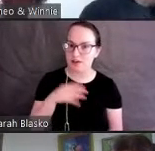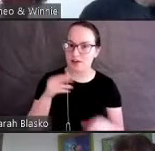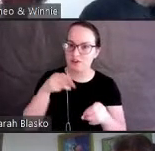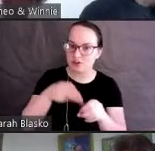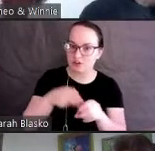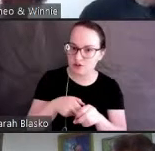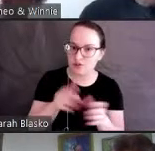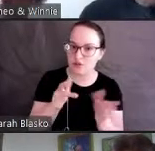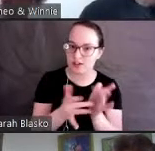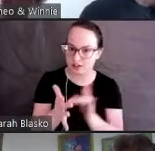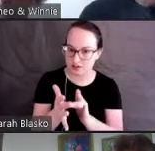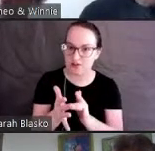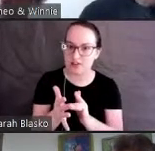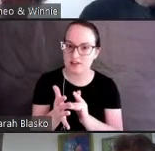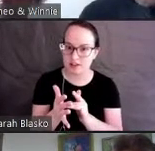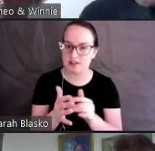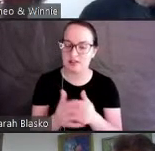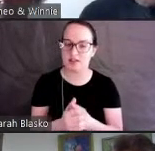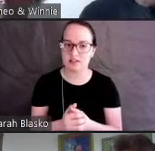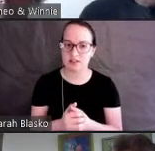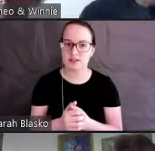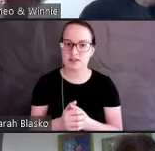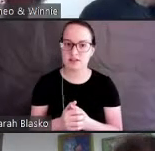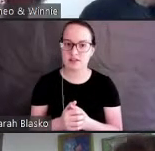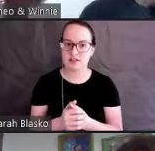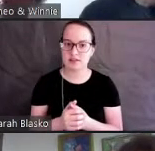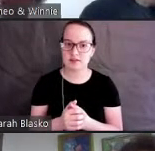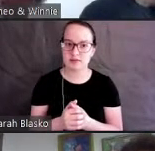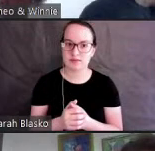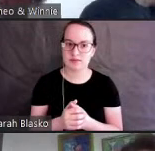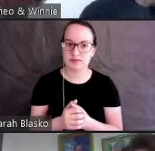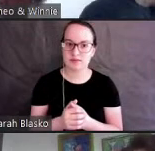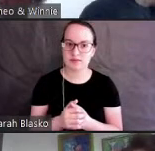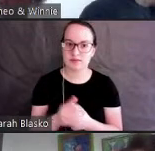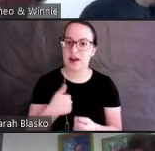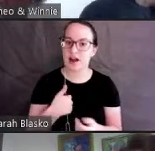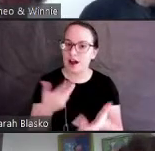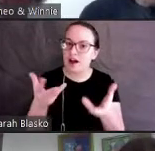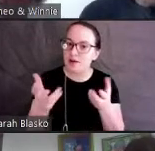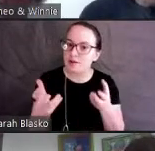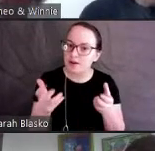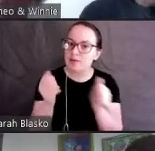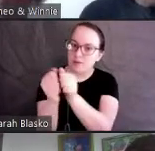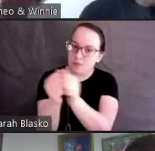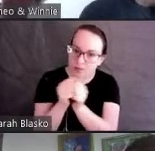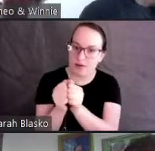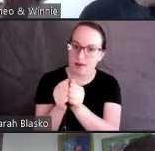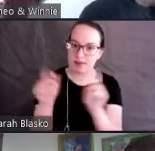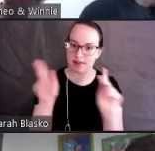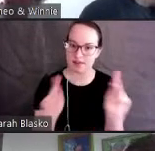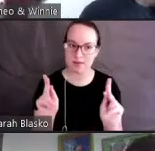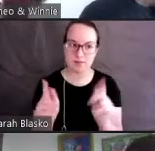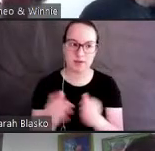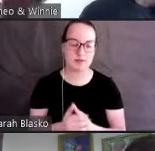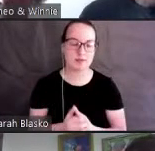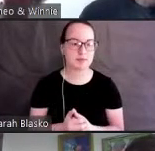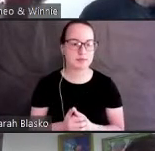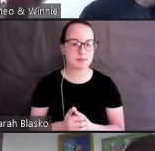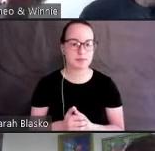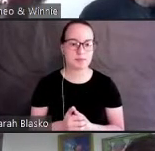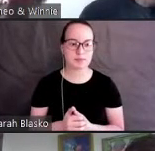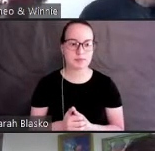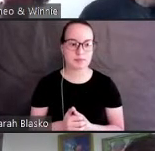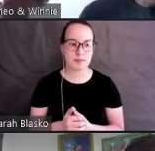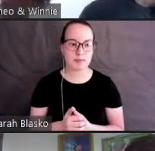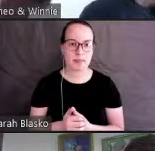done for the beginning. I want to be with the people. You know, and look